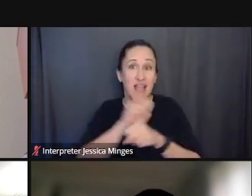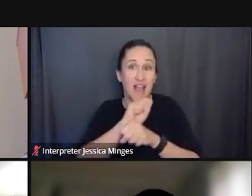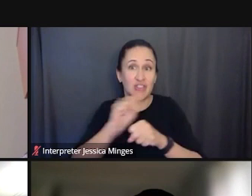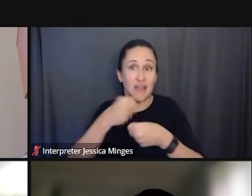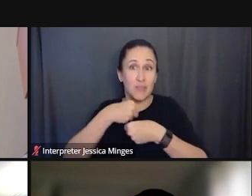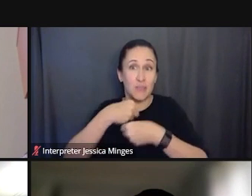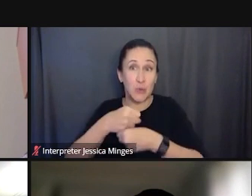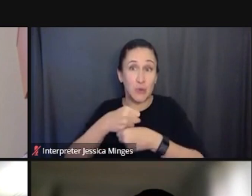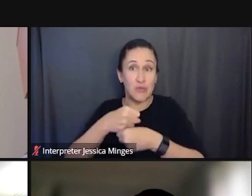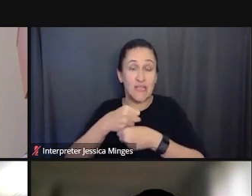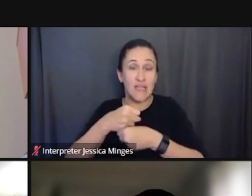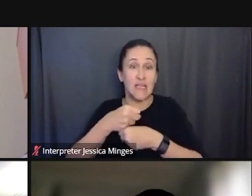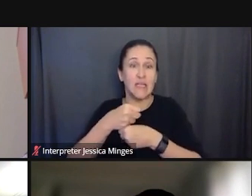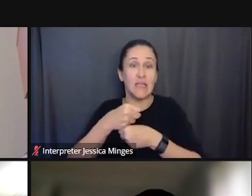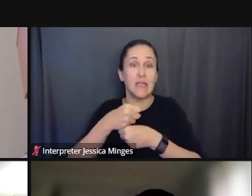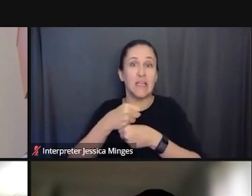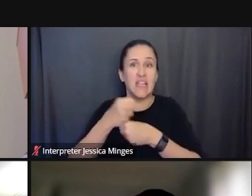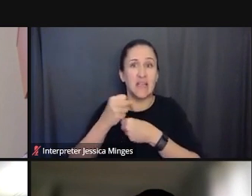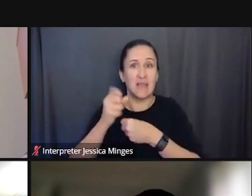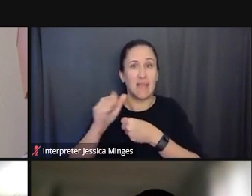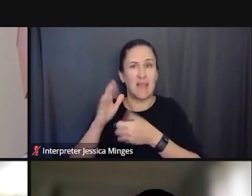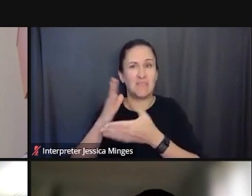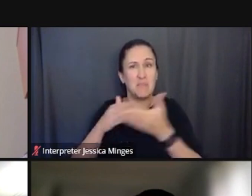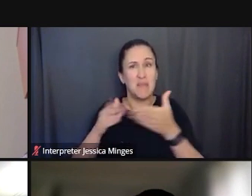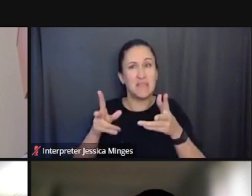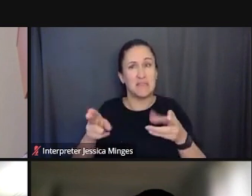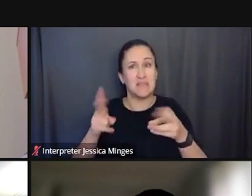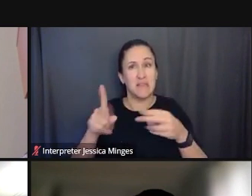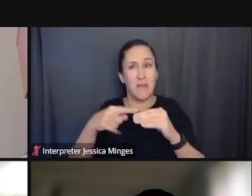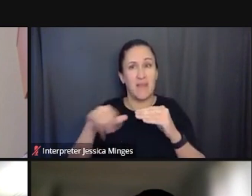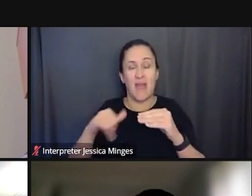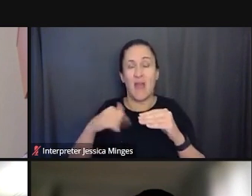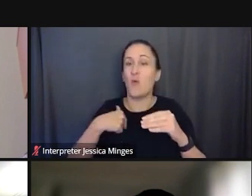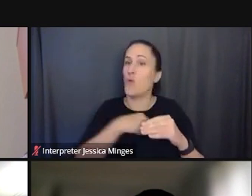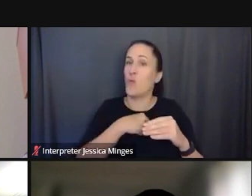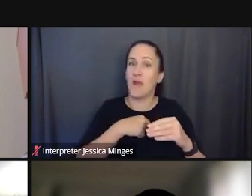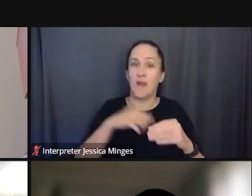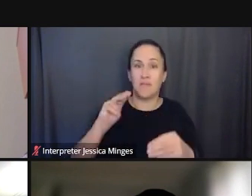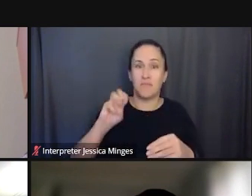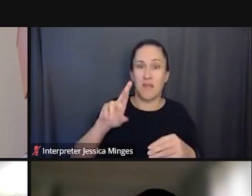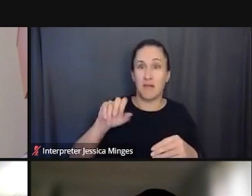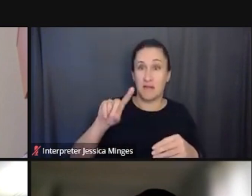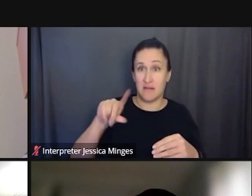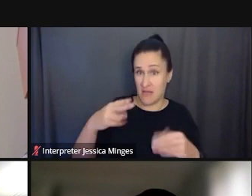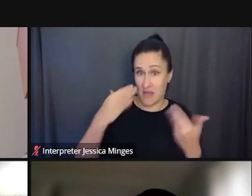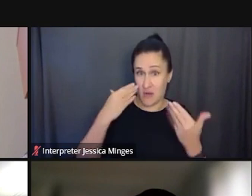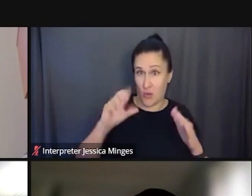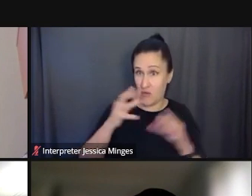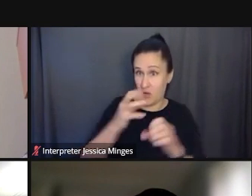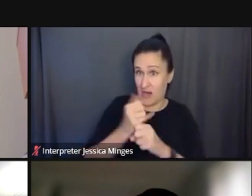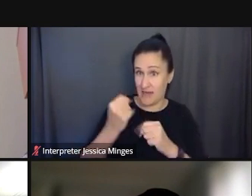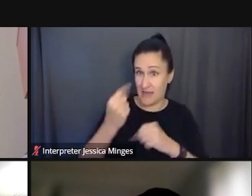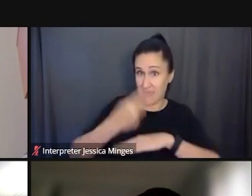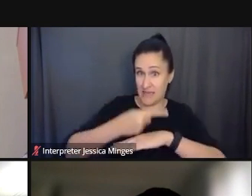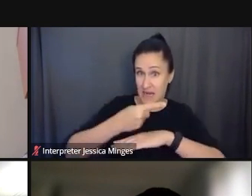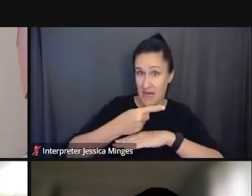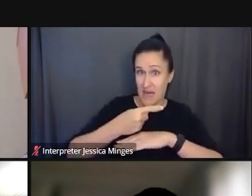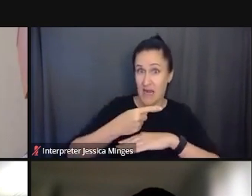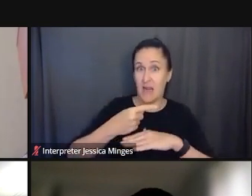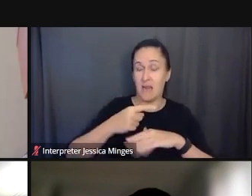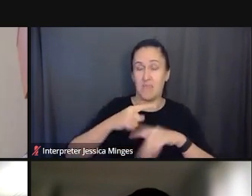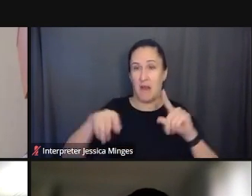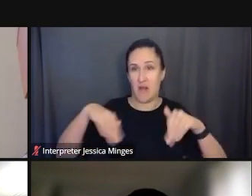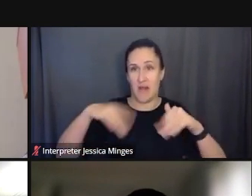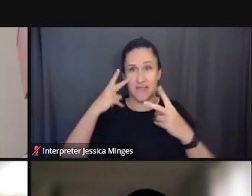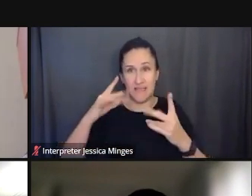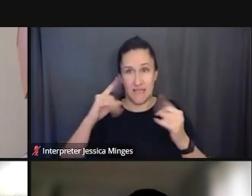producing the piece on it, and we haven't, Meredith, unless you got it, today. I haven't seen it yet. But